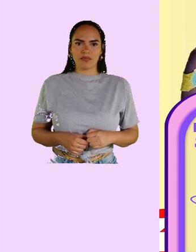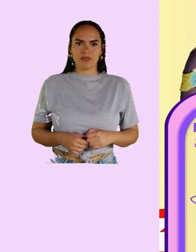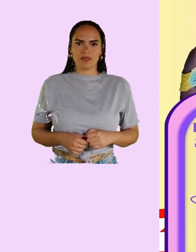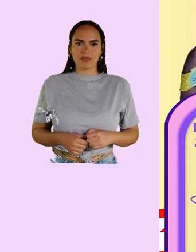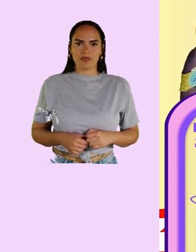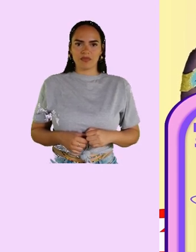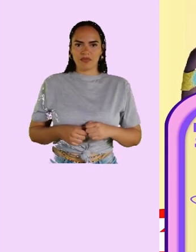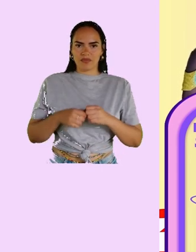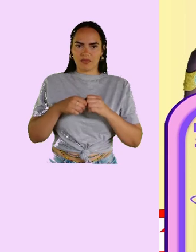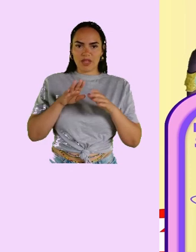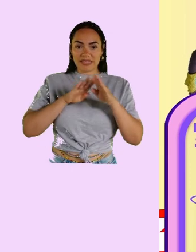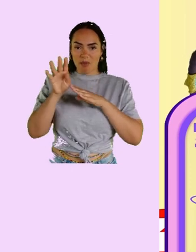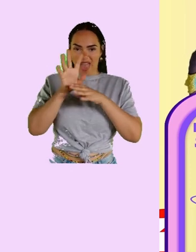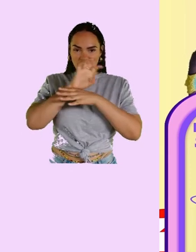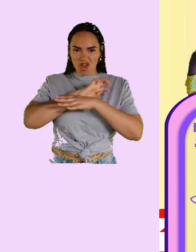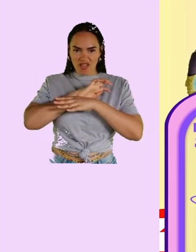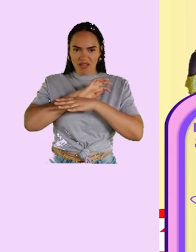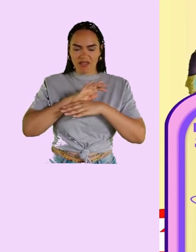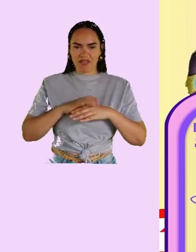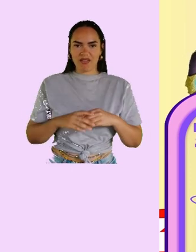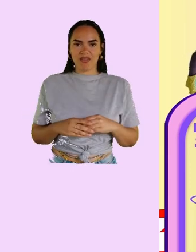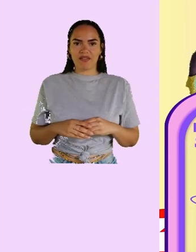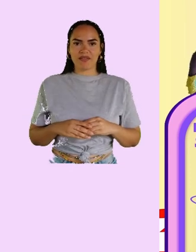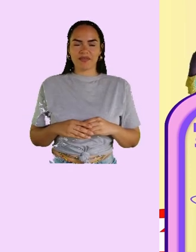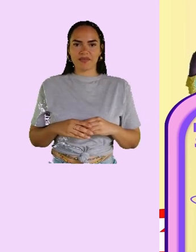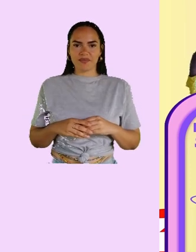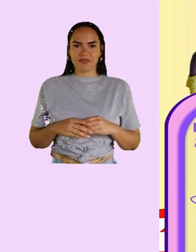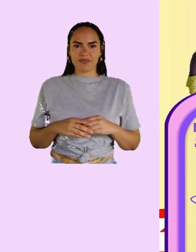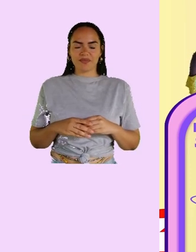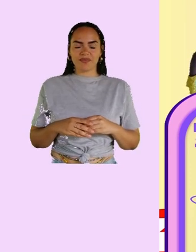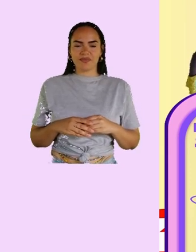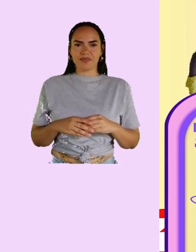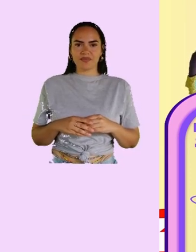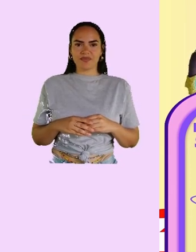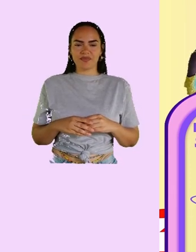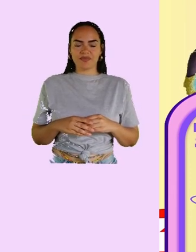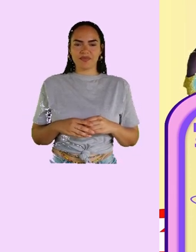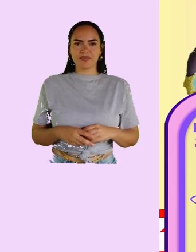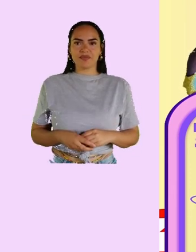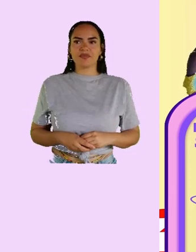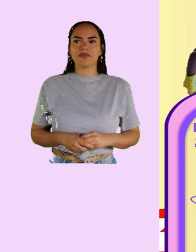Hater Samiir? Sport Hedgehog. That is correct. For a bonus point, what animal was Sport Hedgehog?